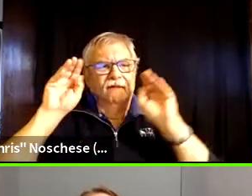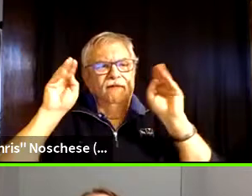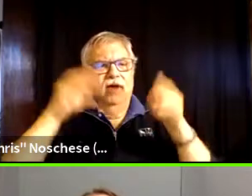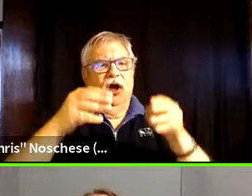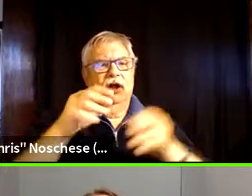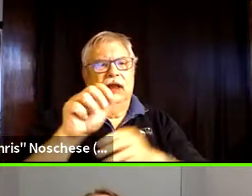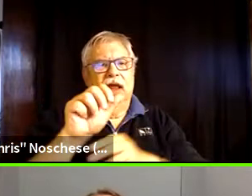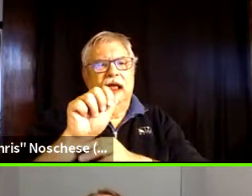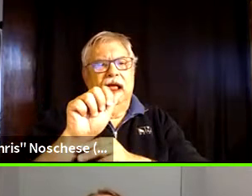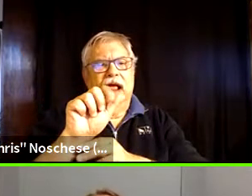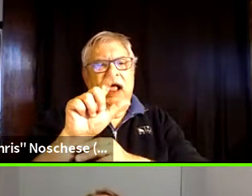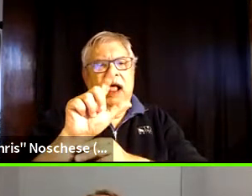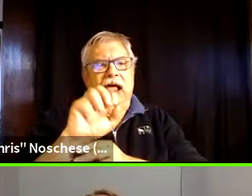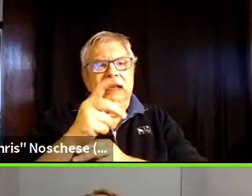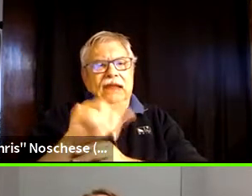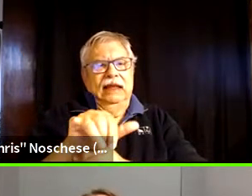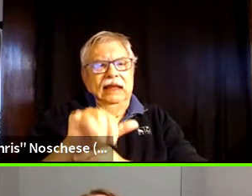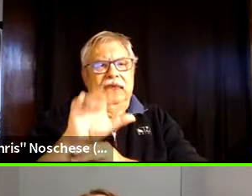in Penn Hills.